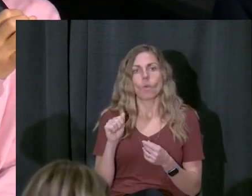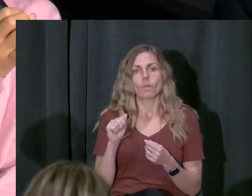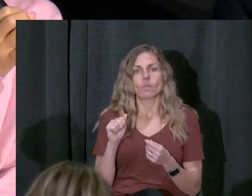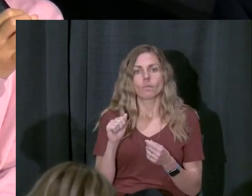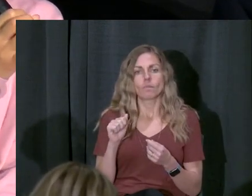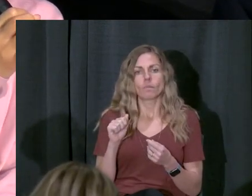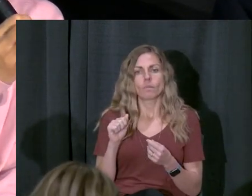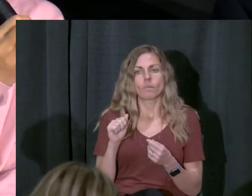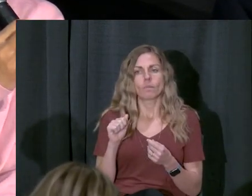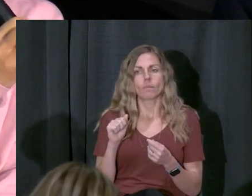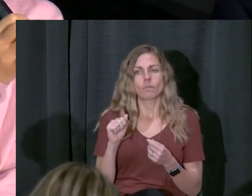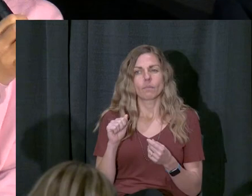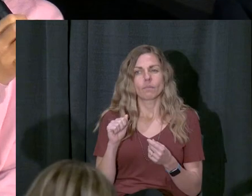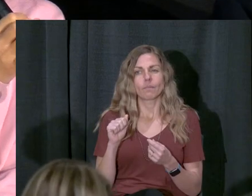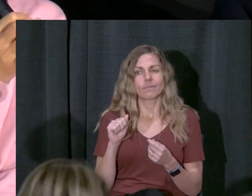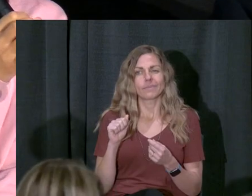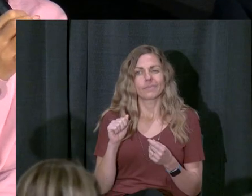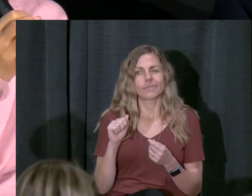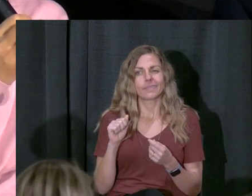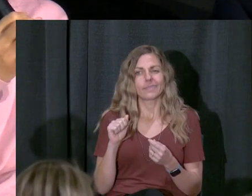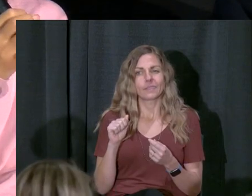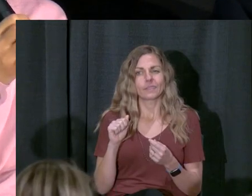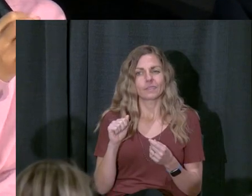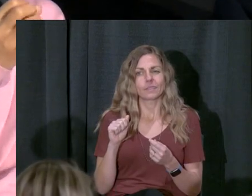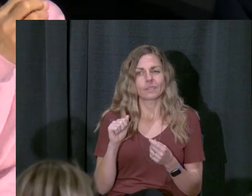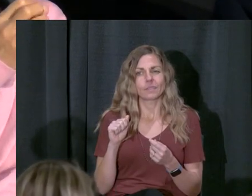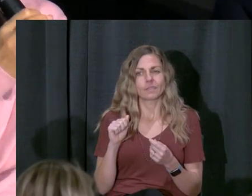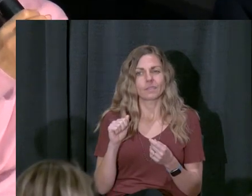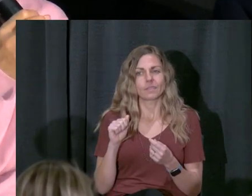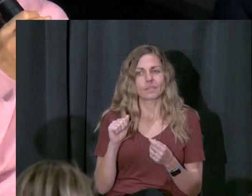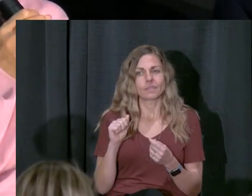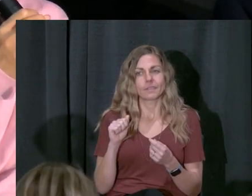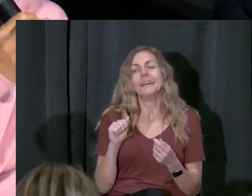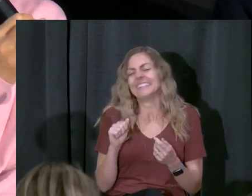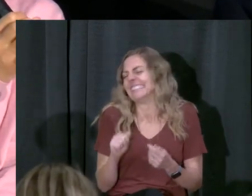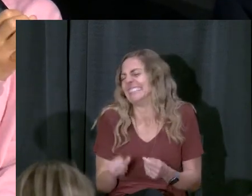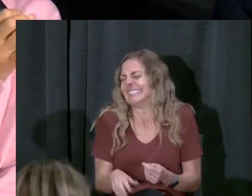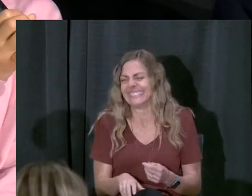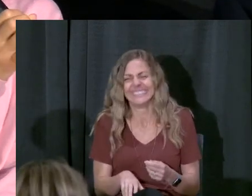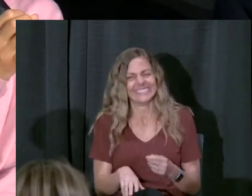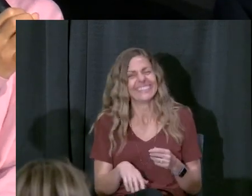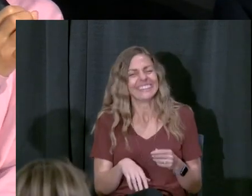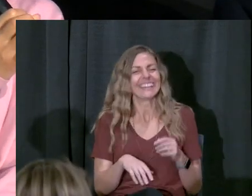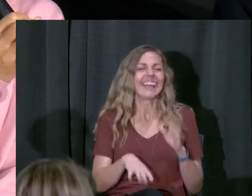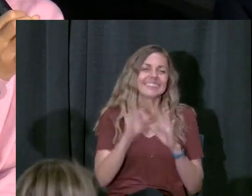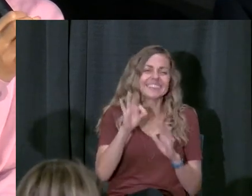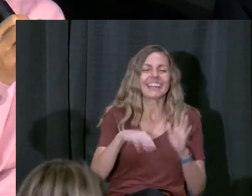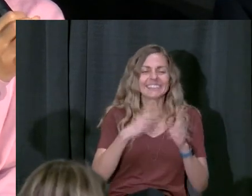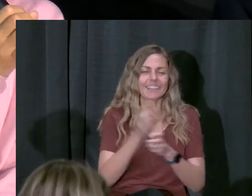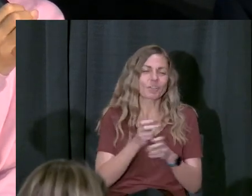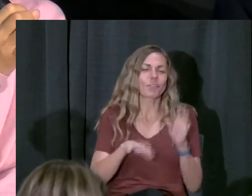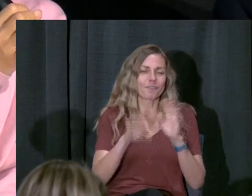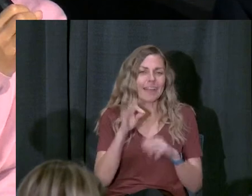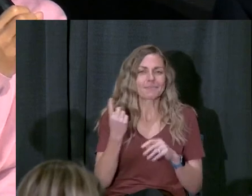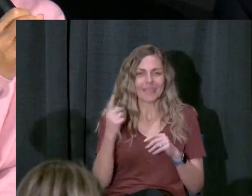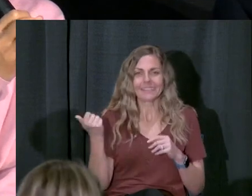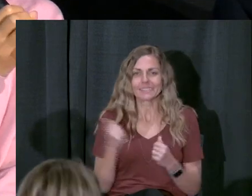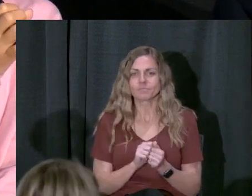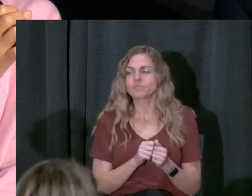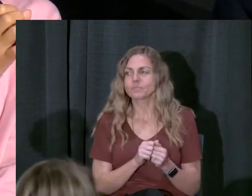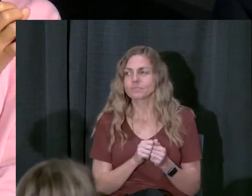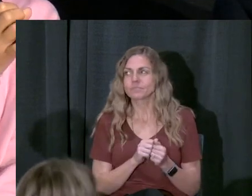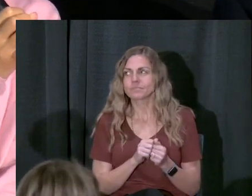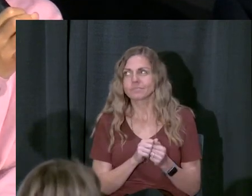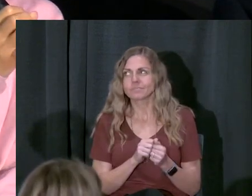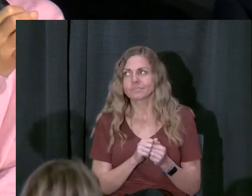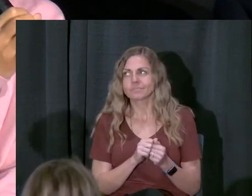difficulty to find buttons. So, and also traffic signs. Currently, traffic signs